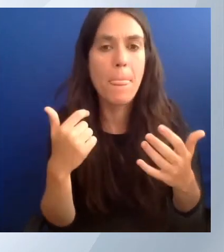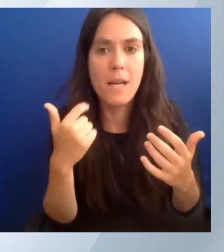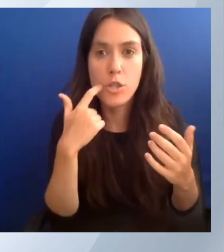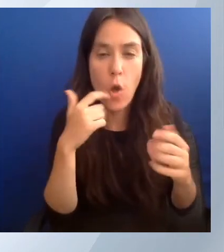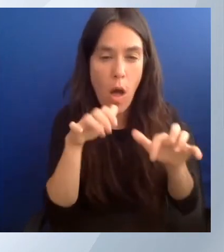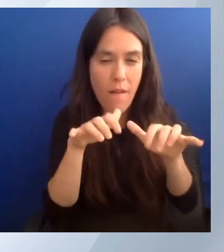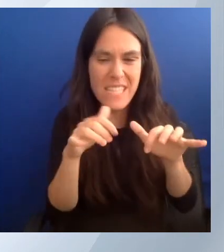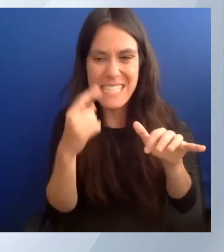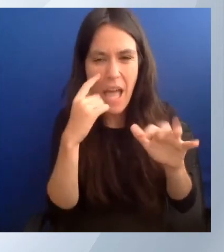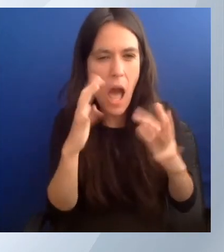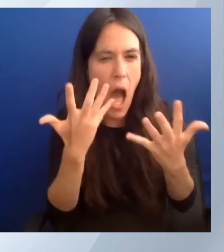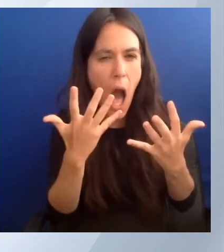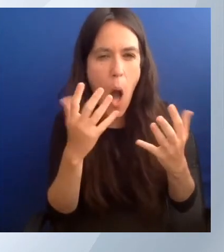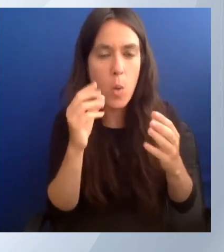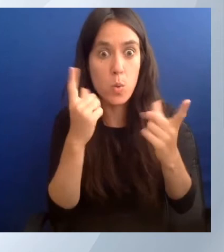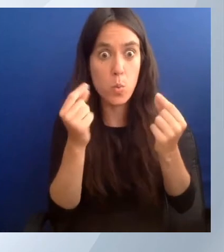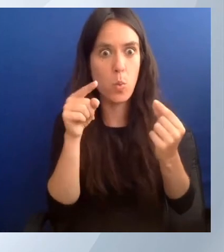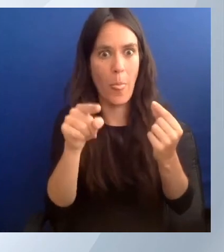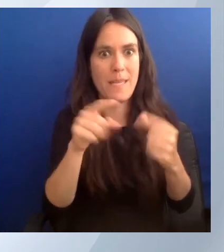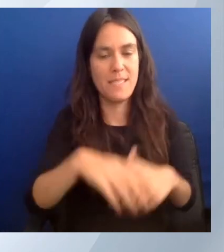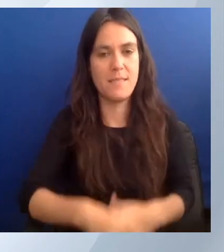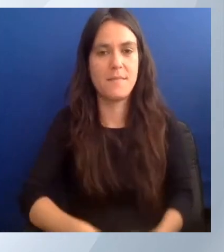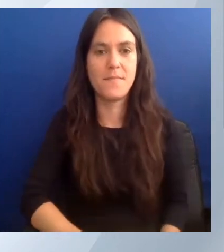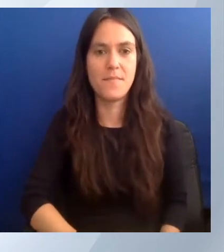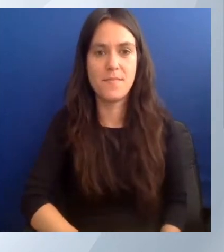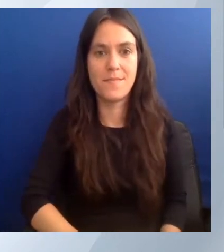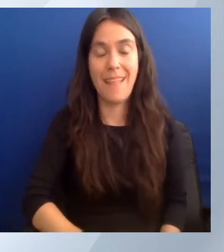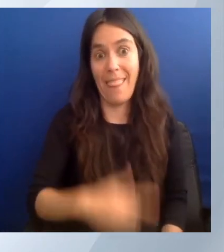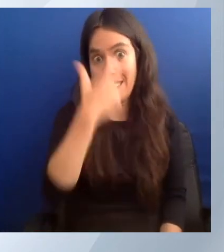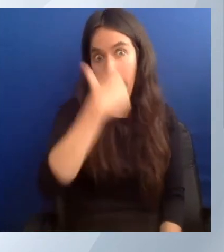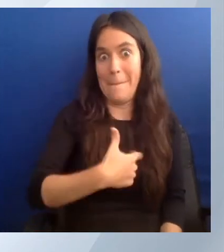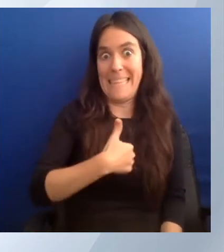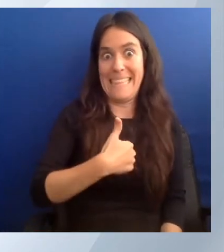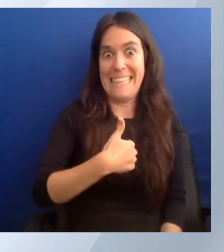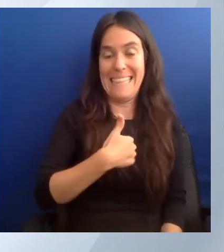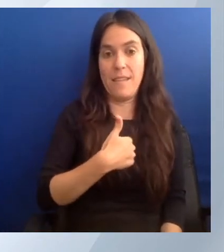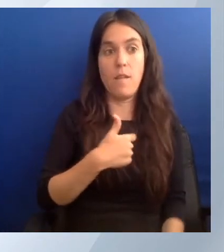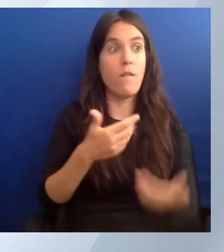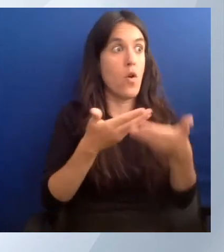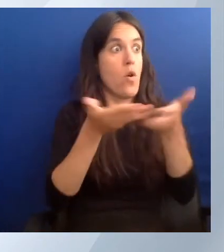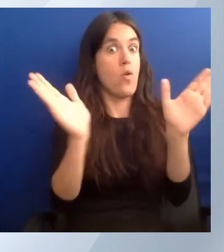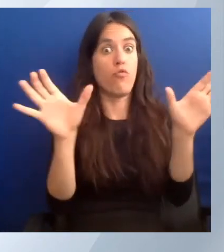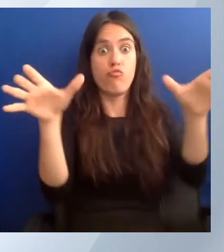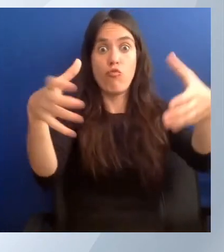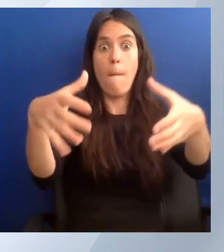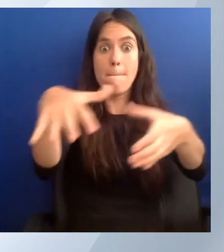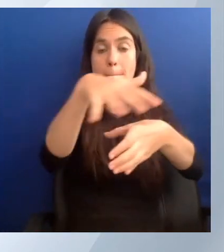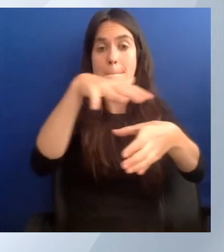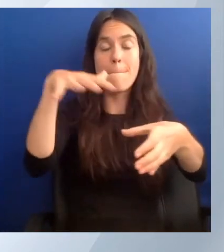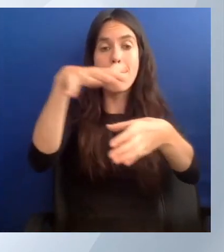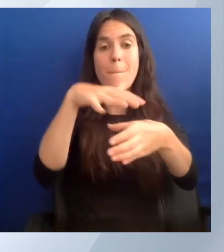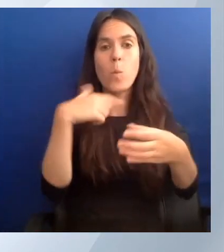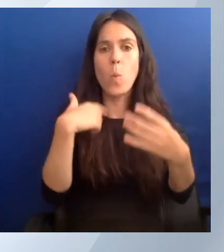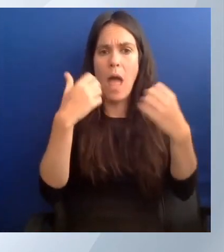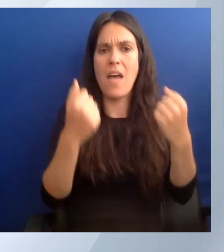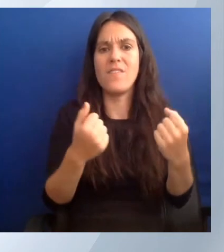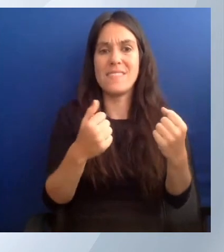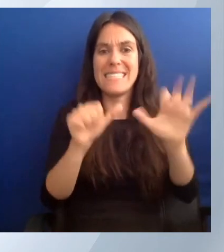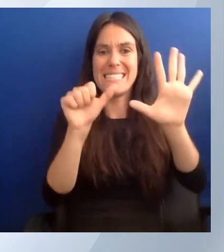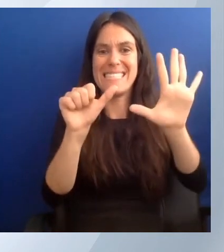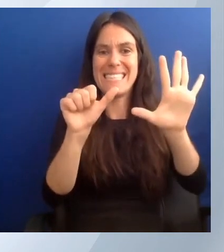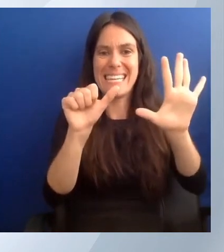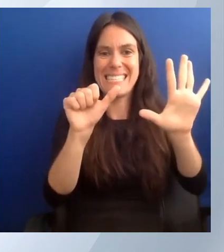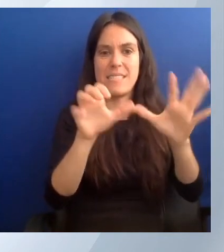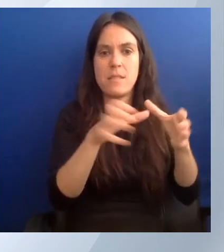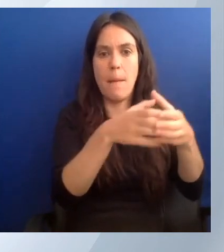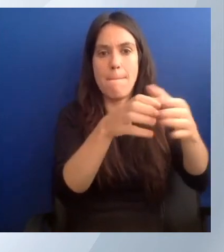this working. That's only me. For the bigger group, we had 6 teams working all